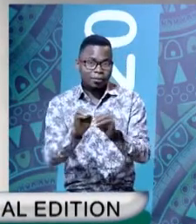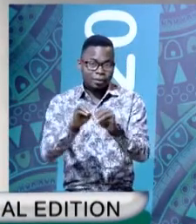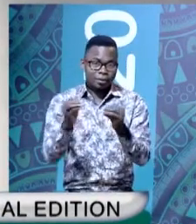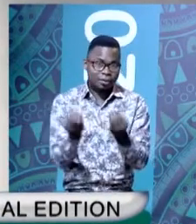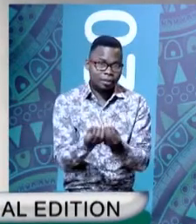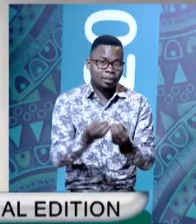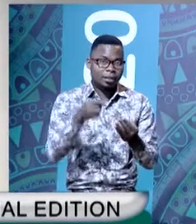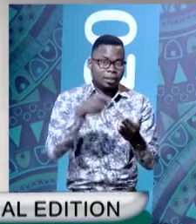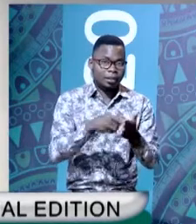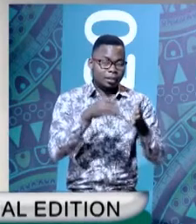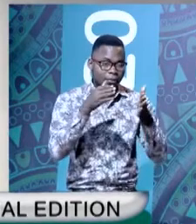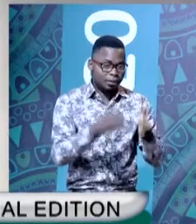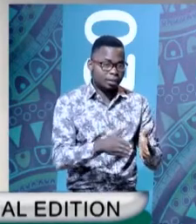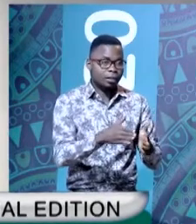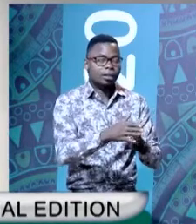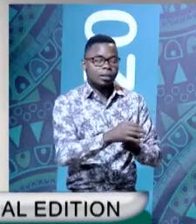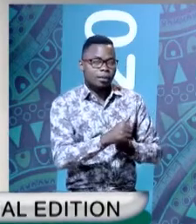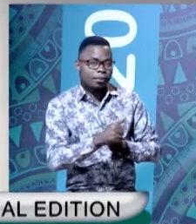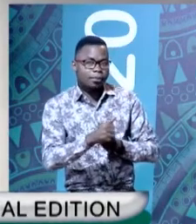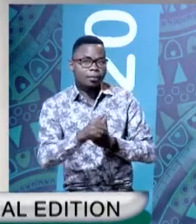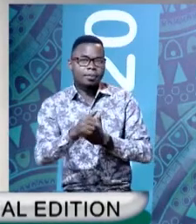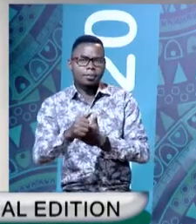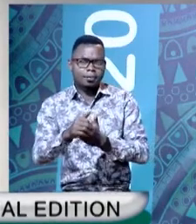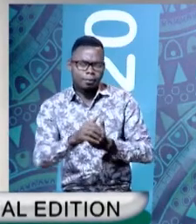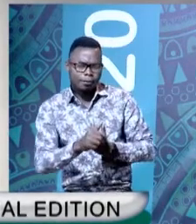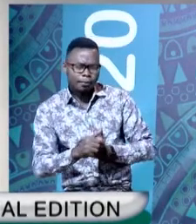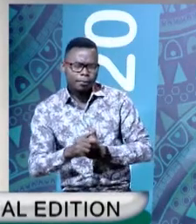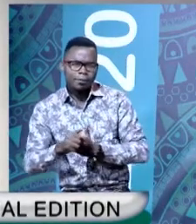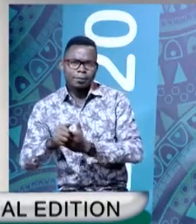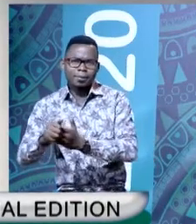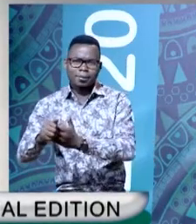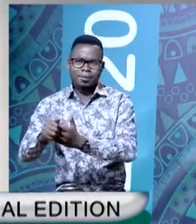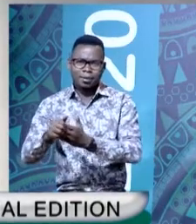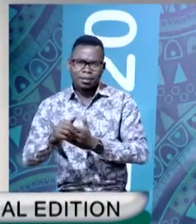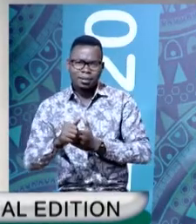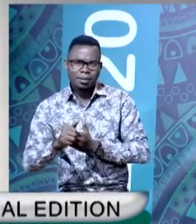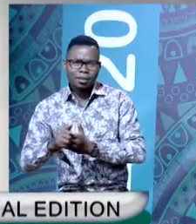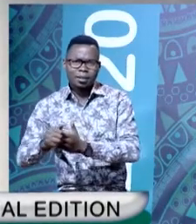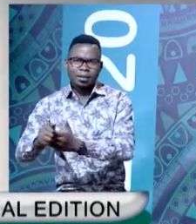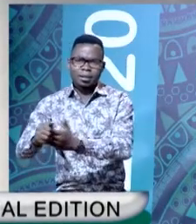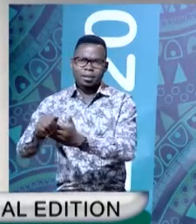we expect Tanzania to move towards a